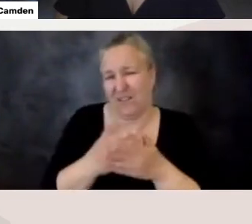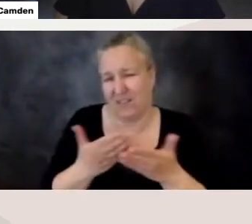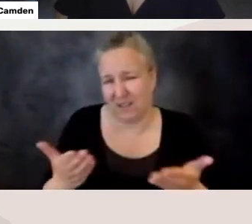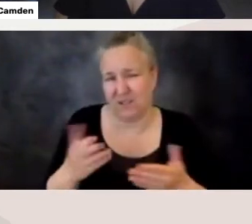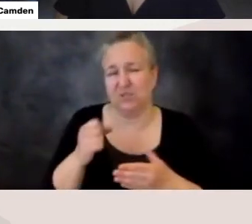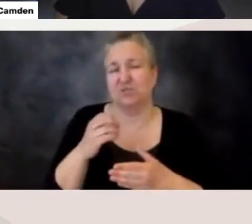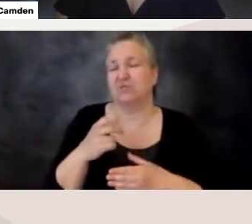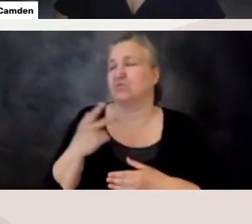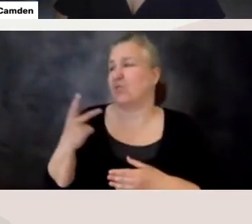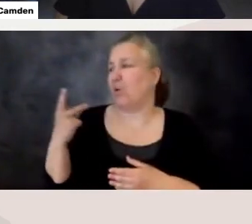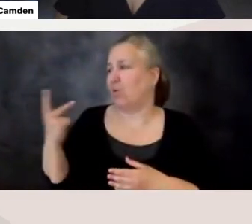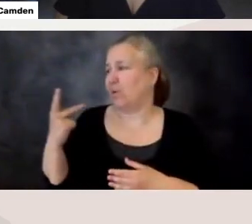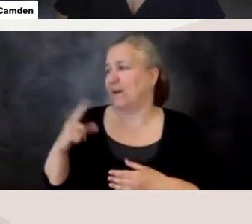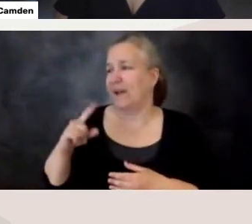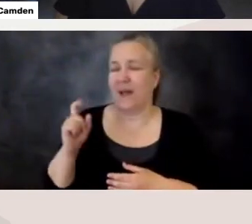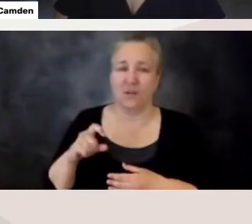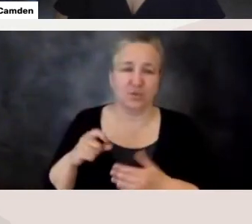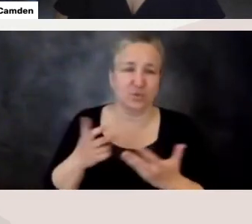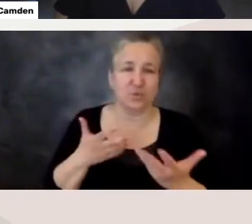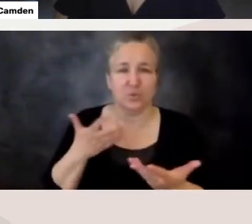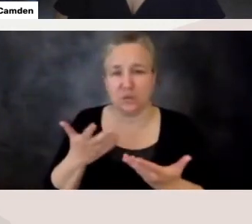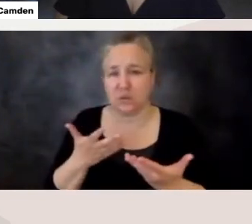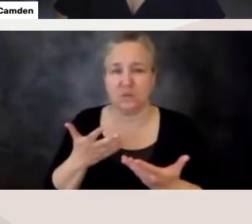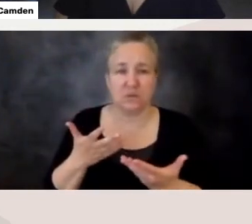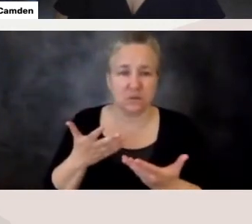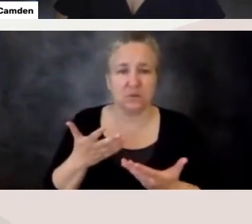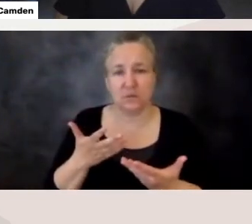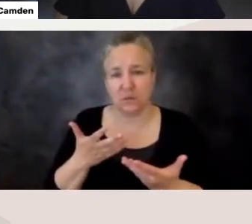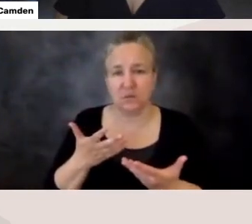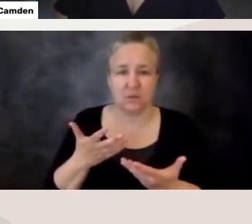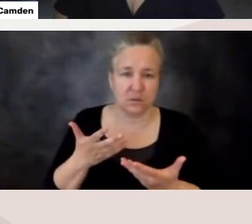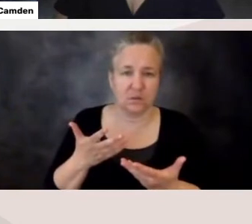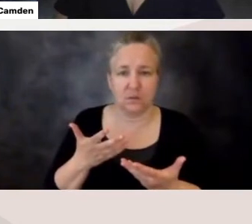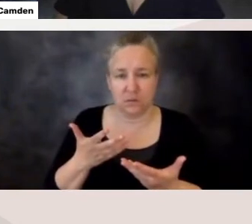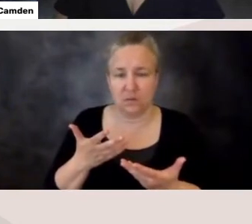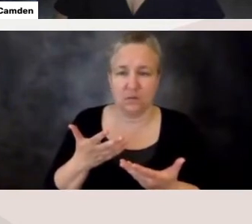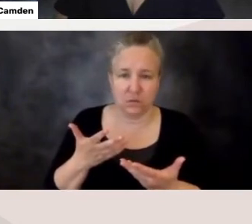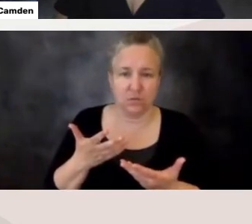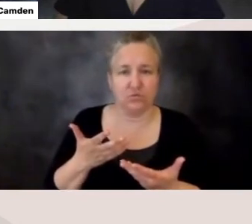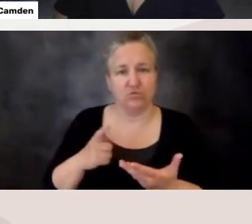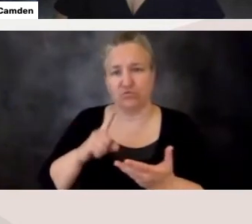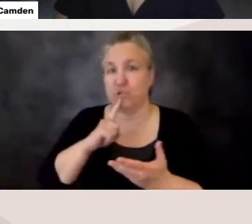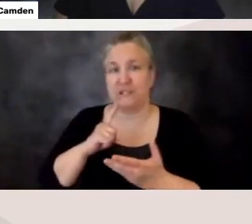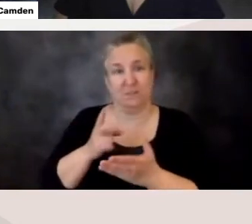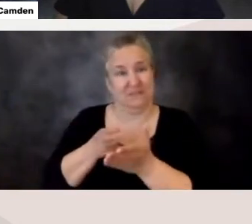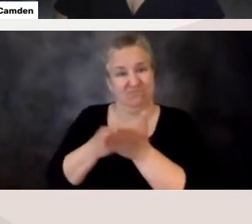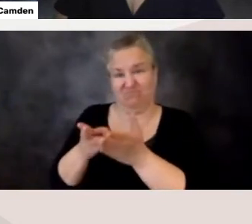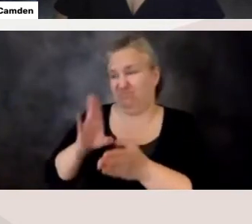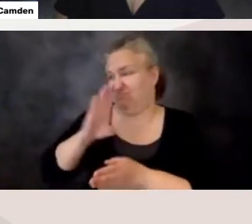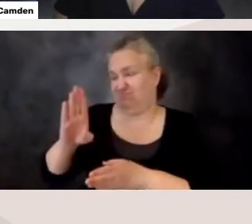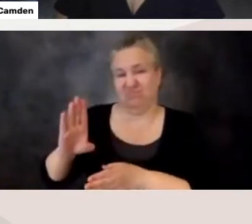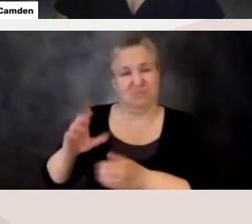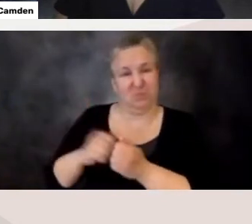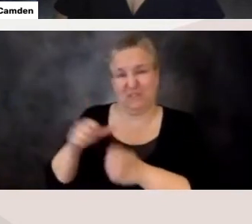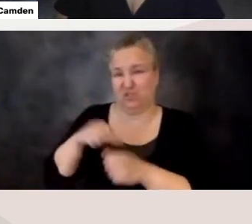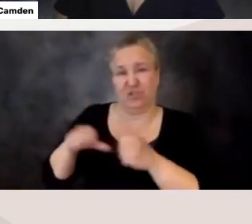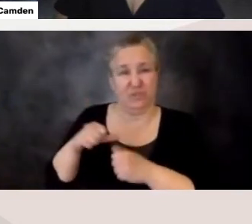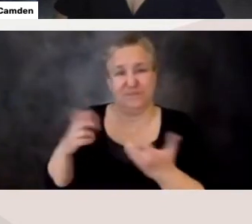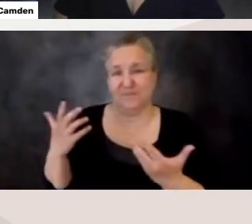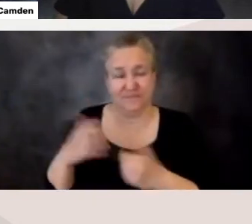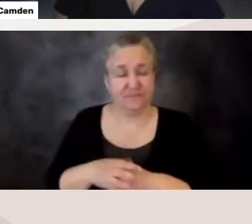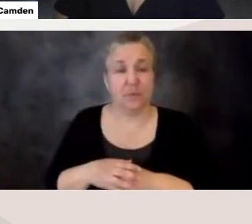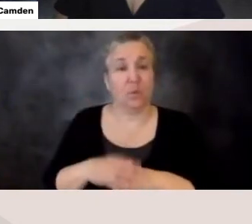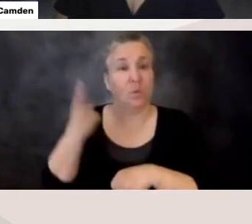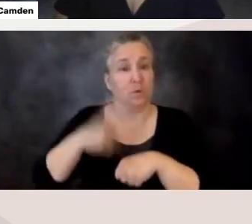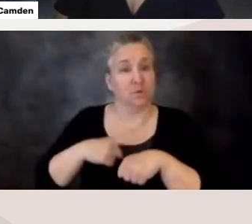we've just had to, be really honest with each other. And at one point I